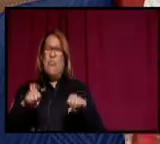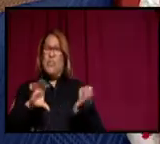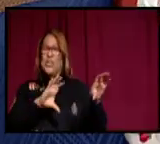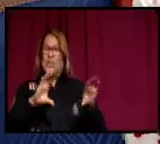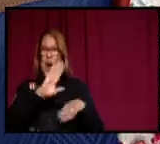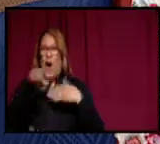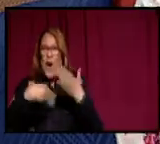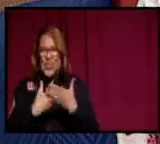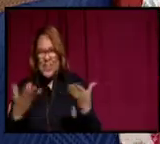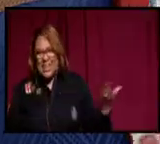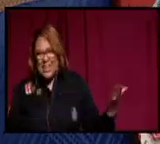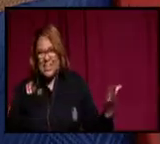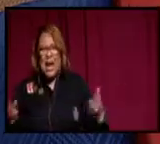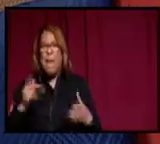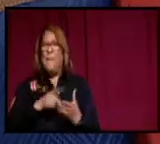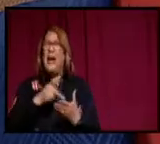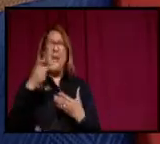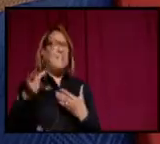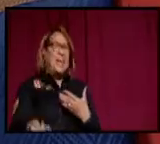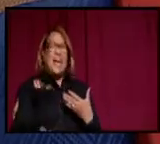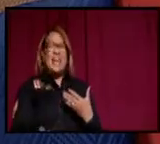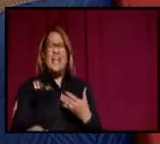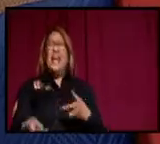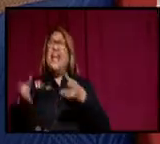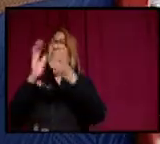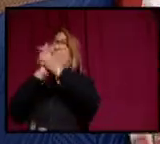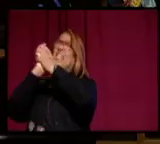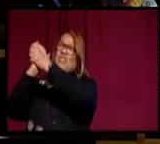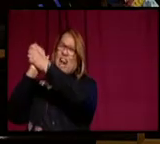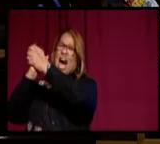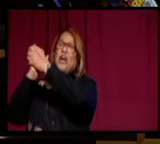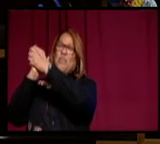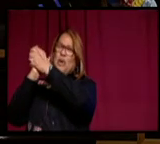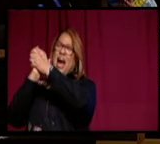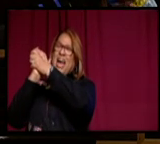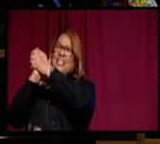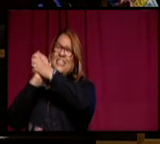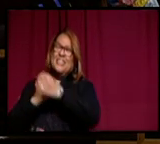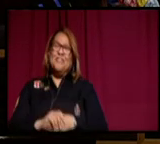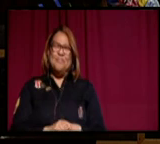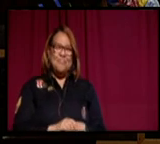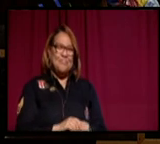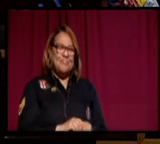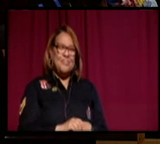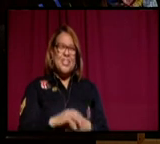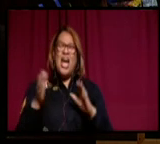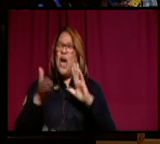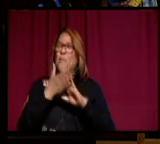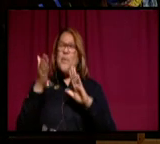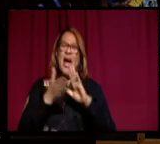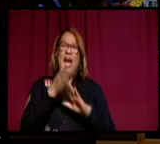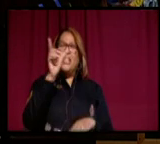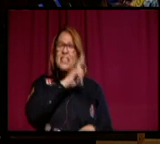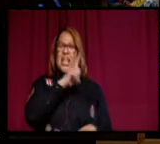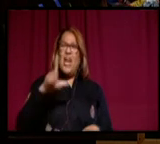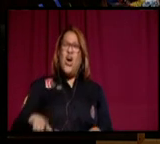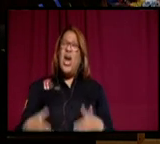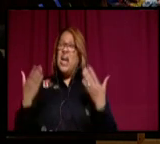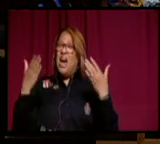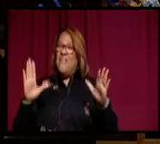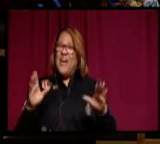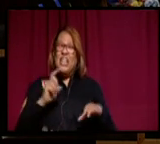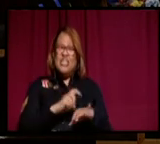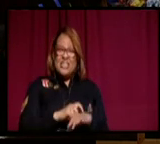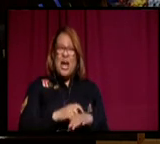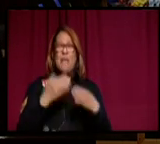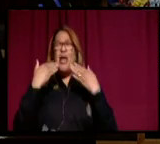things. Amen. But fail. Let's give God a praise, Ray sisters. Hallelujah. Praise the Lord in our final moments.